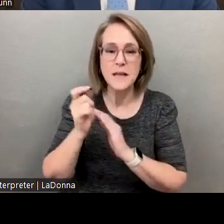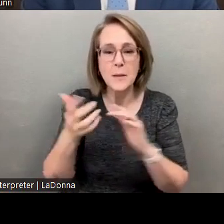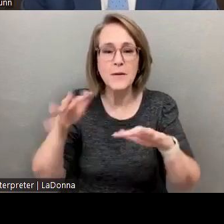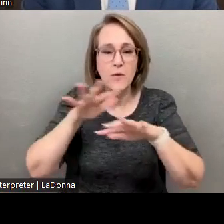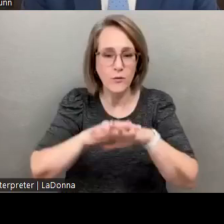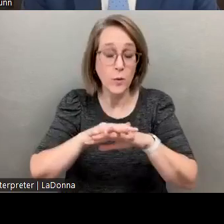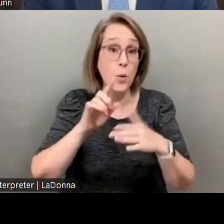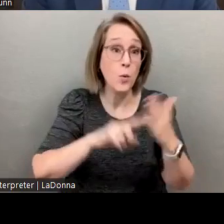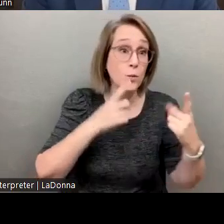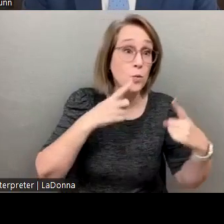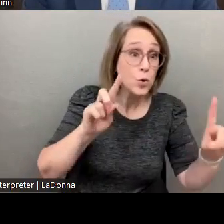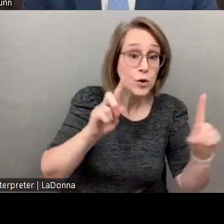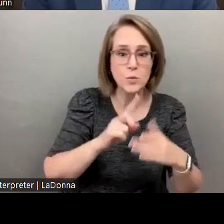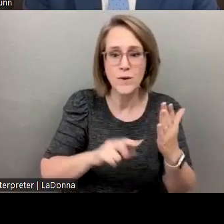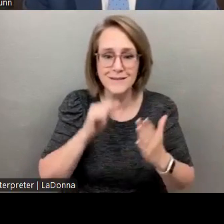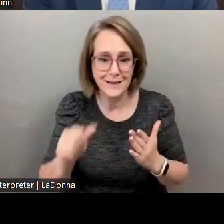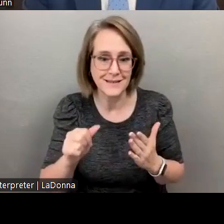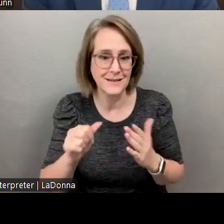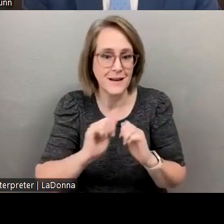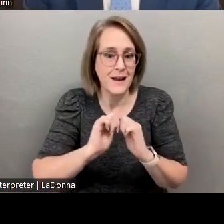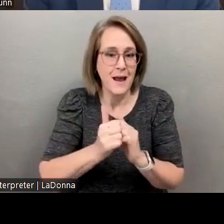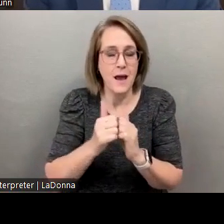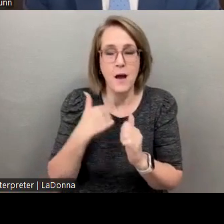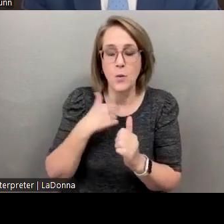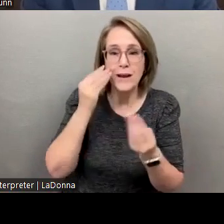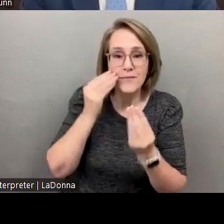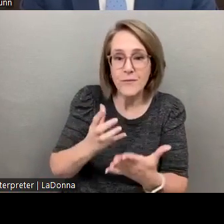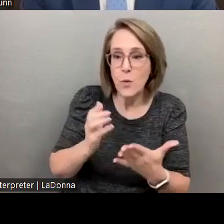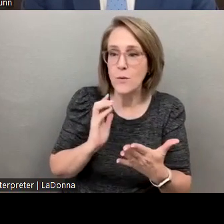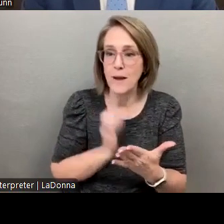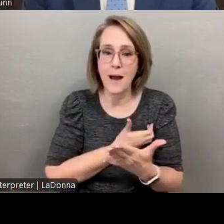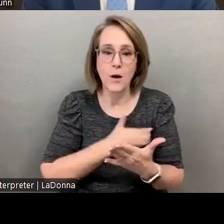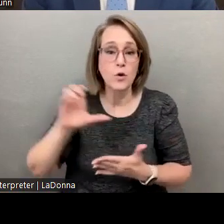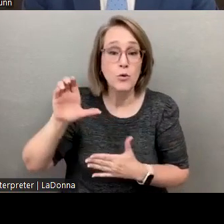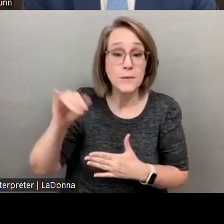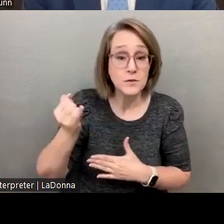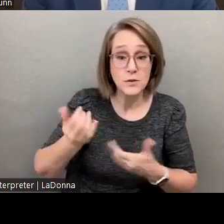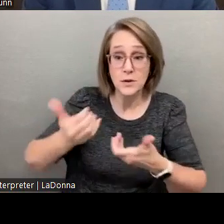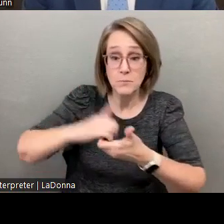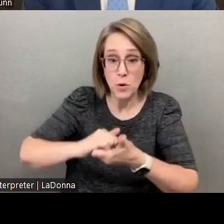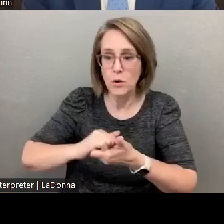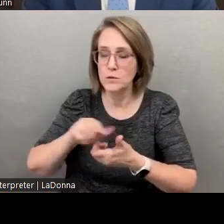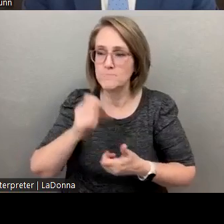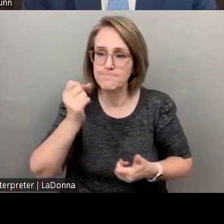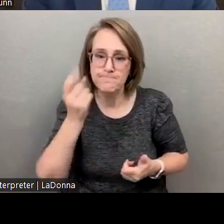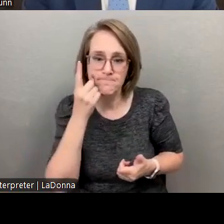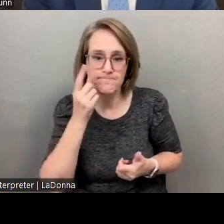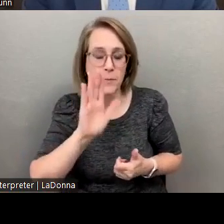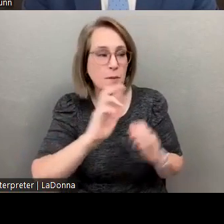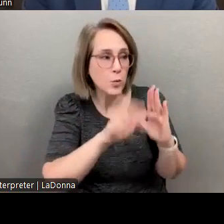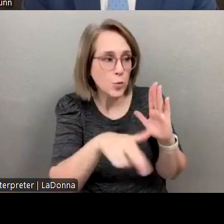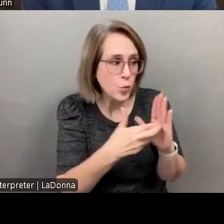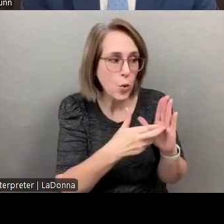works, where the research is at on this, and helping inform specifically our criminal justice partners so that they are aware of what's going on and what their partners around the state and